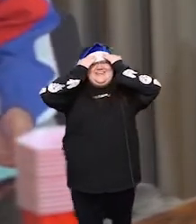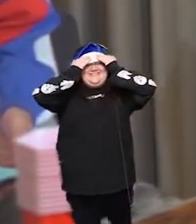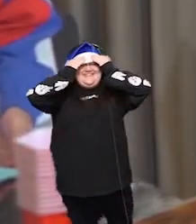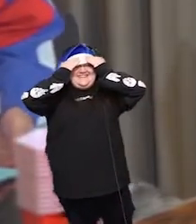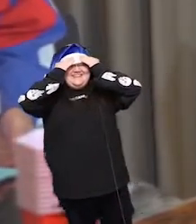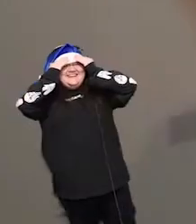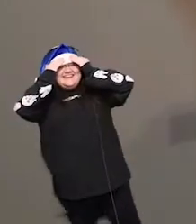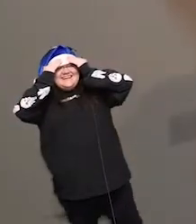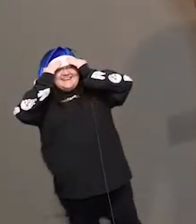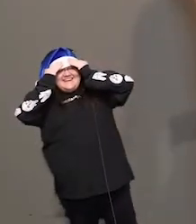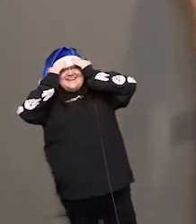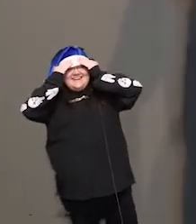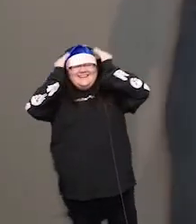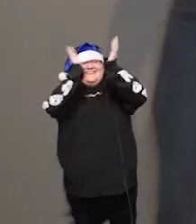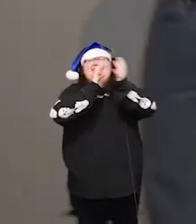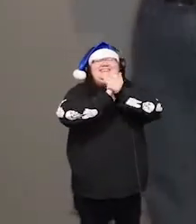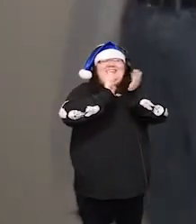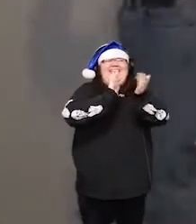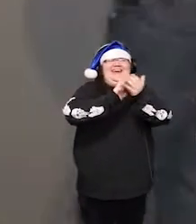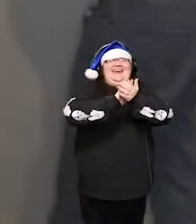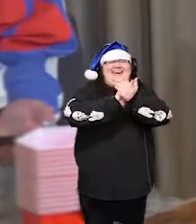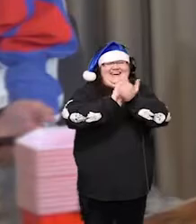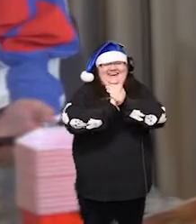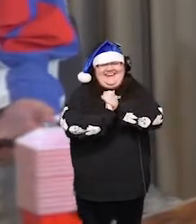smooth. Yeah! Yeah!